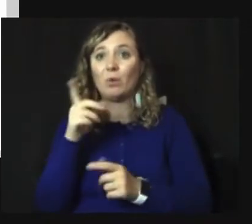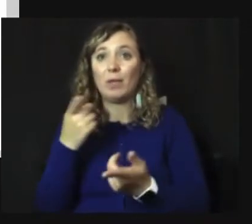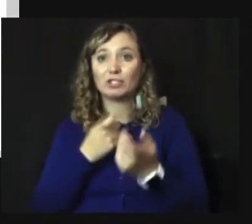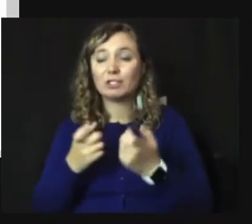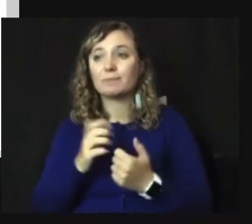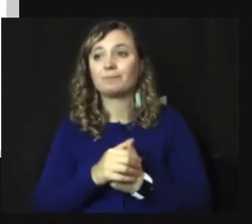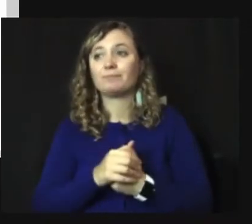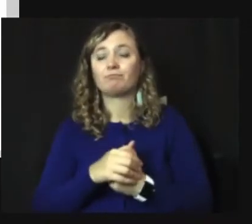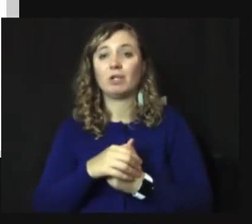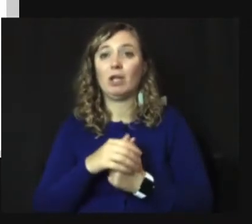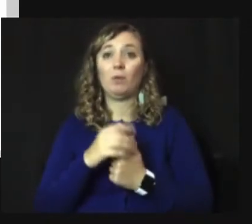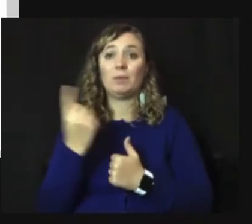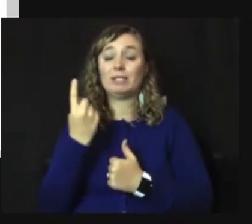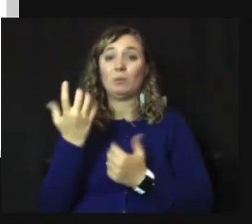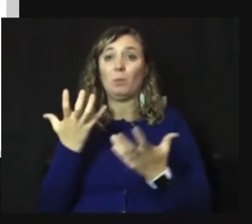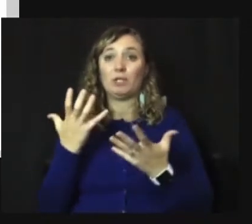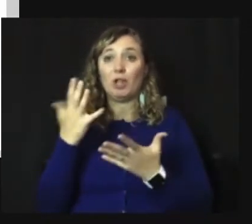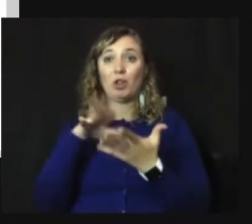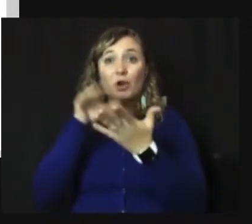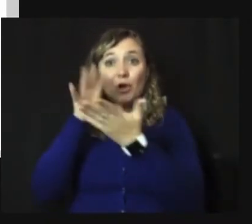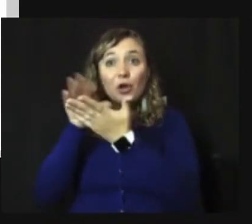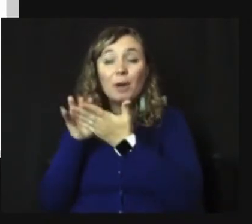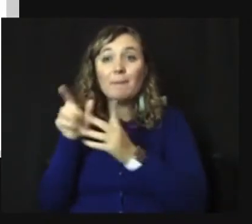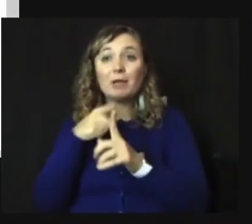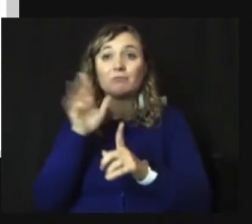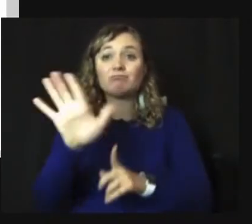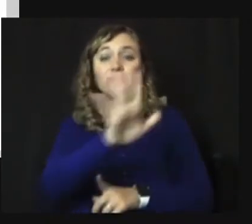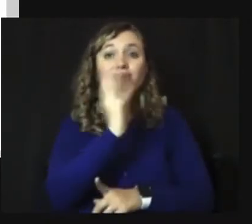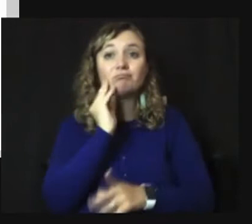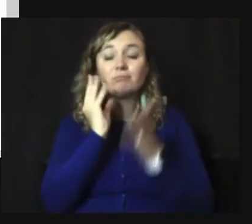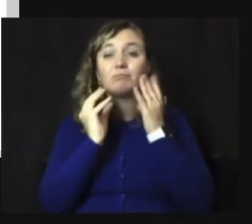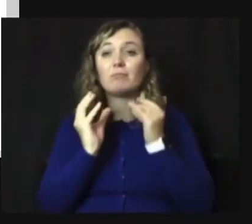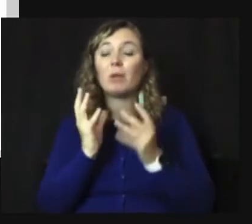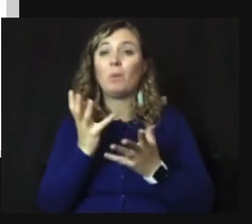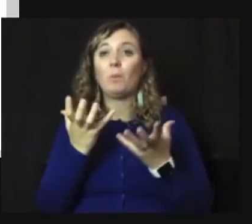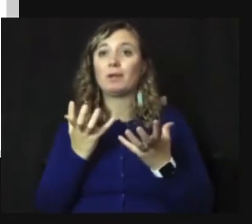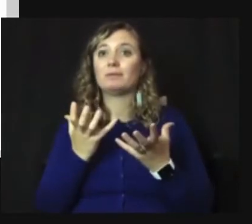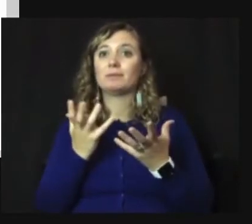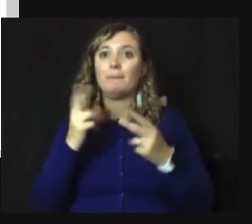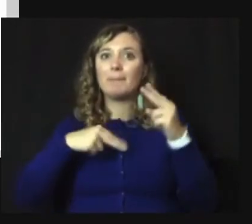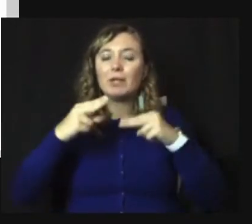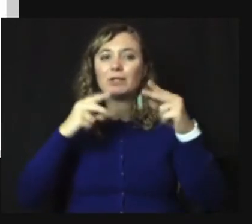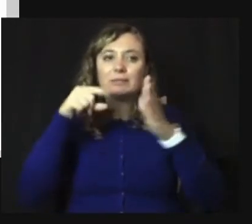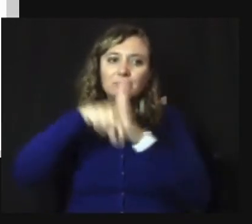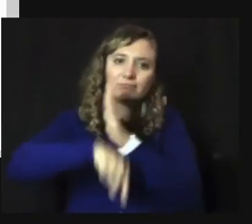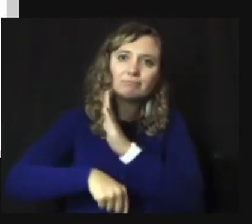I'm always just trying to like build a deeper understanding of the world by just getting to have